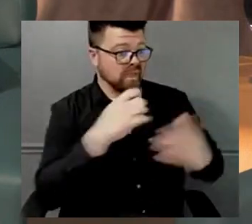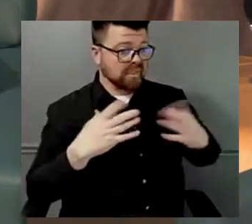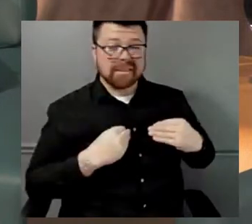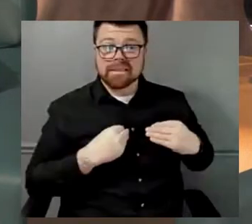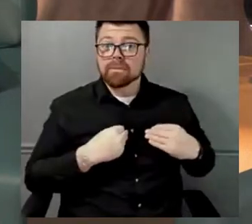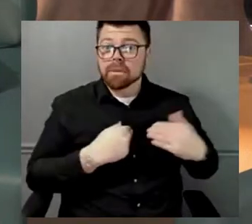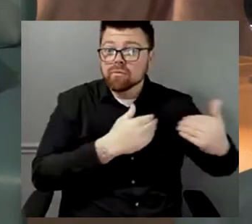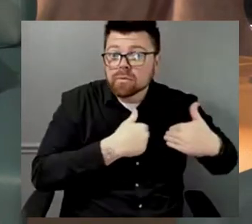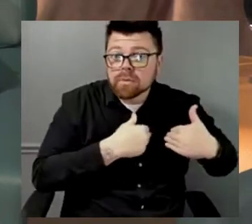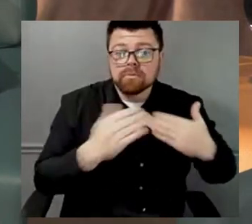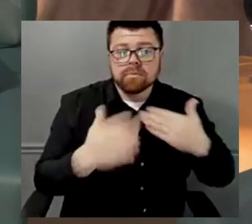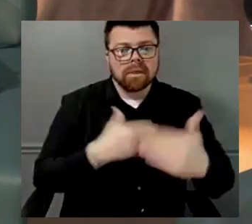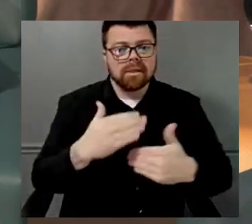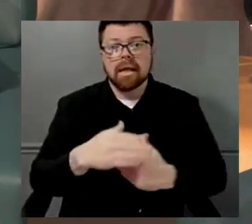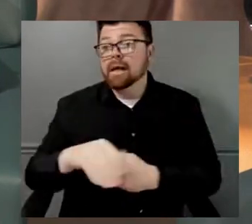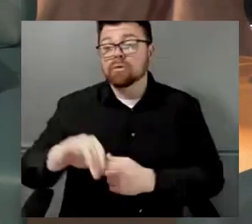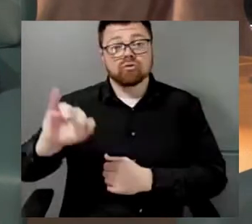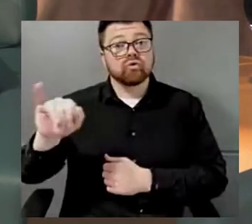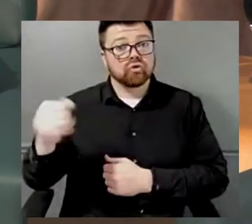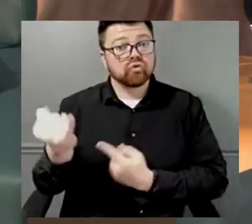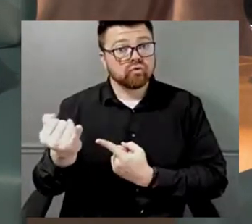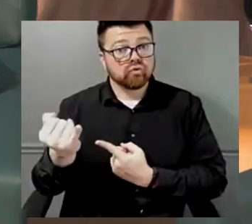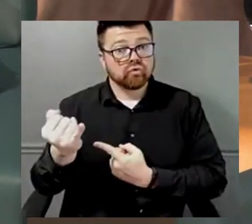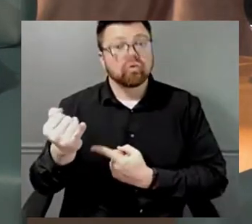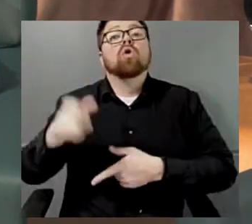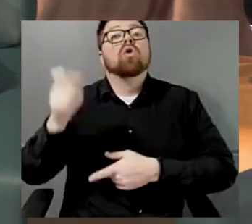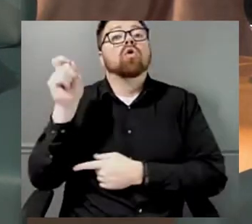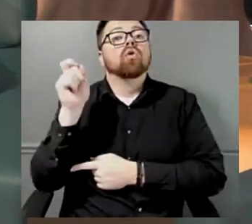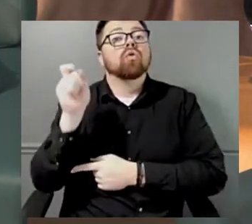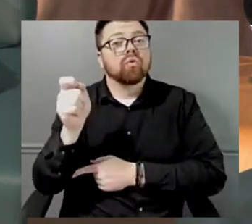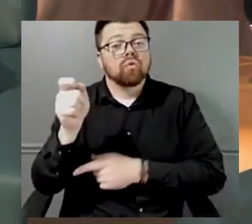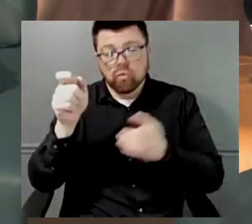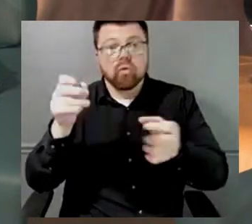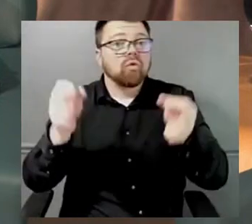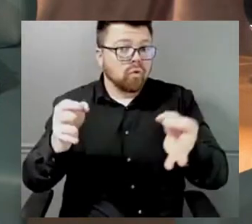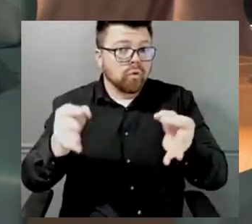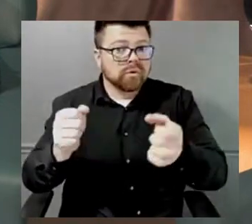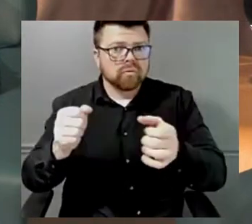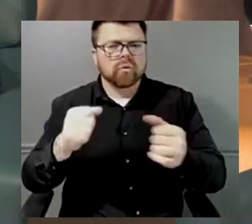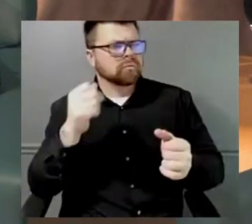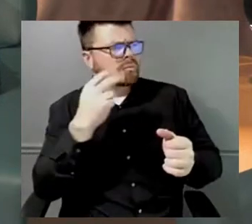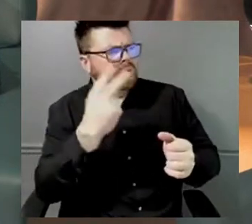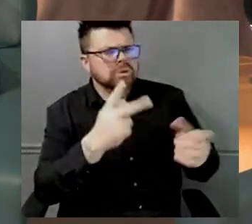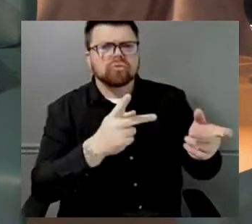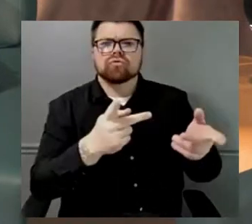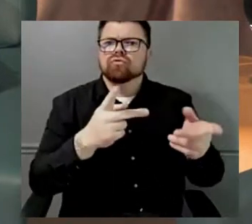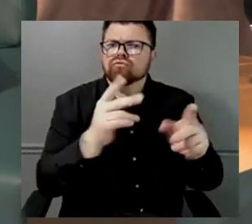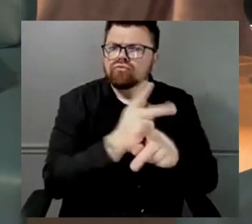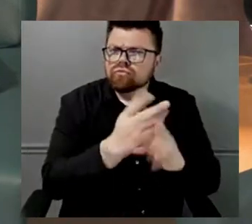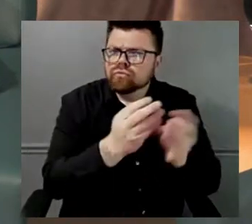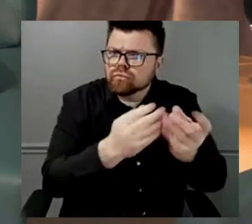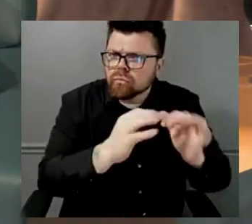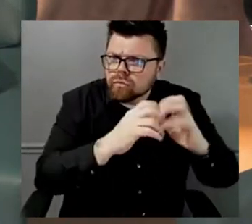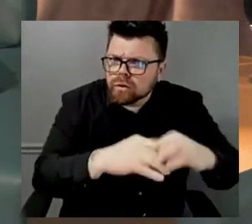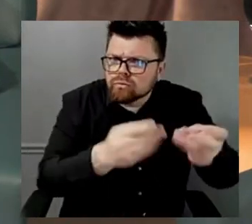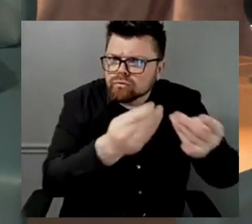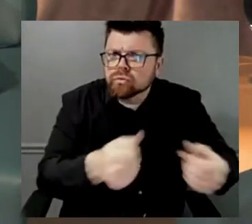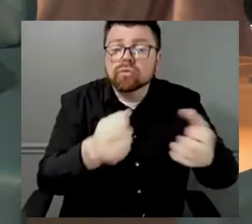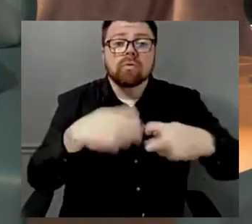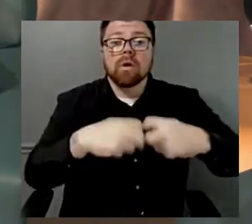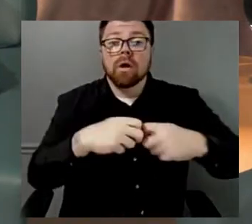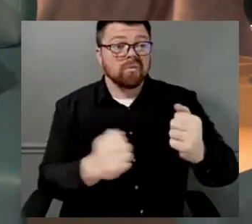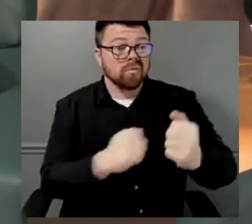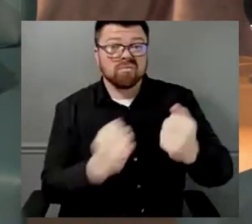citizenry is going to look to the courts to solve problems that really shouldn't. All of these present dangers to